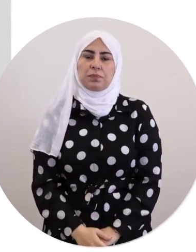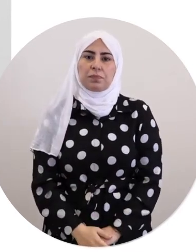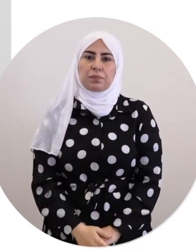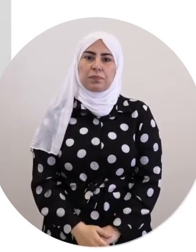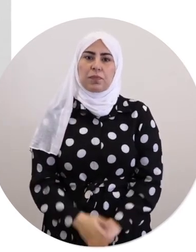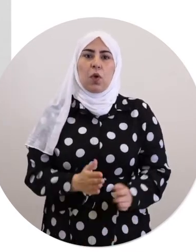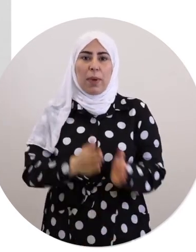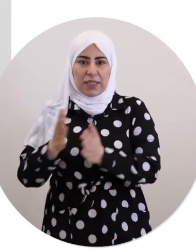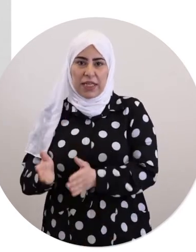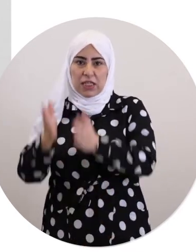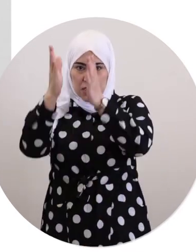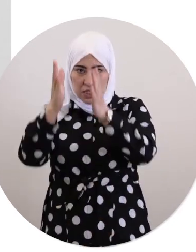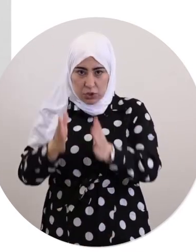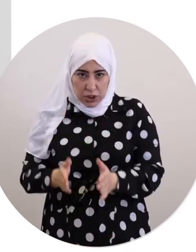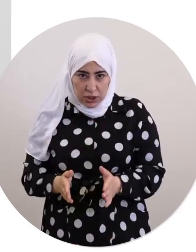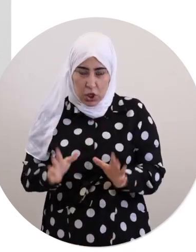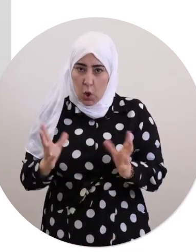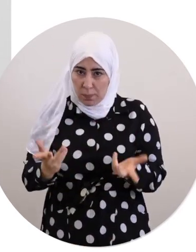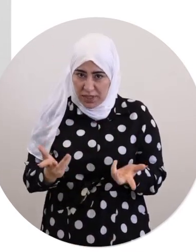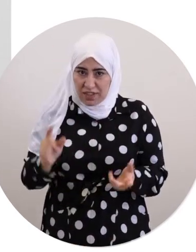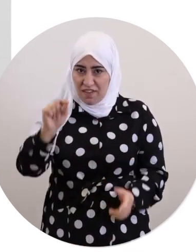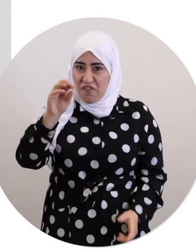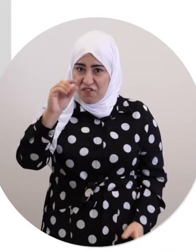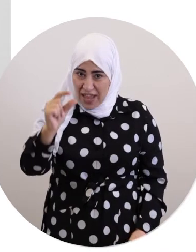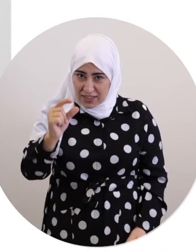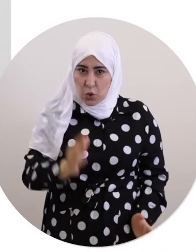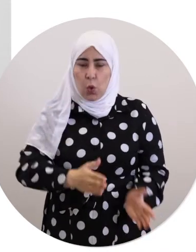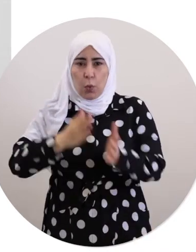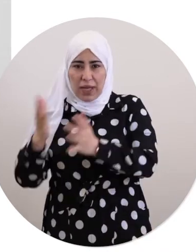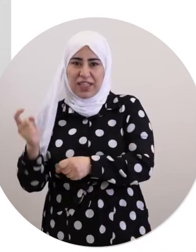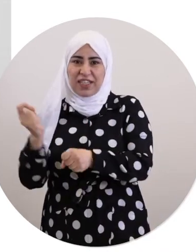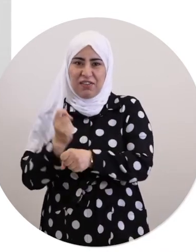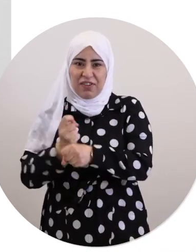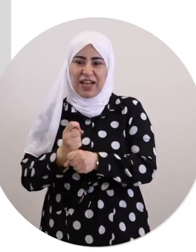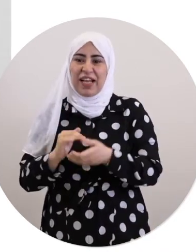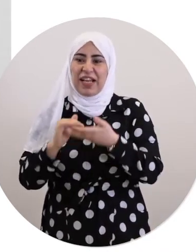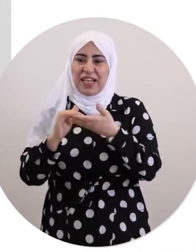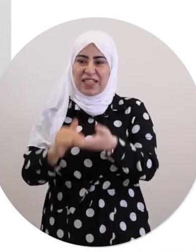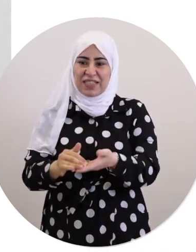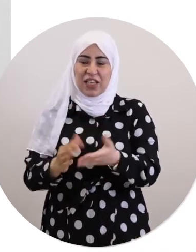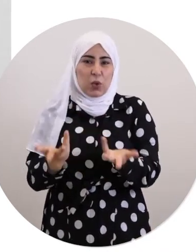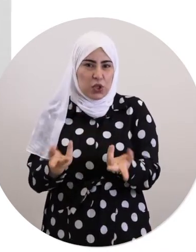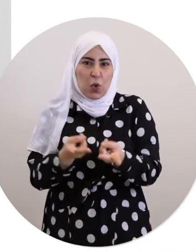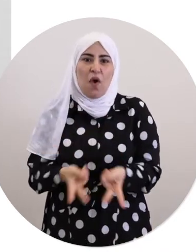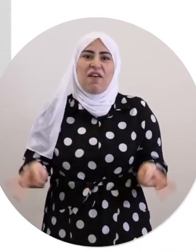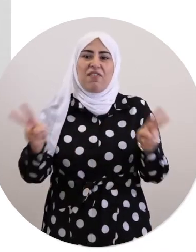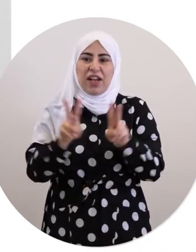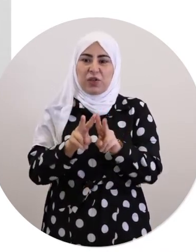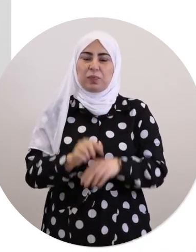sentence. Not only did Dehani value his fans, but he really enjoyed meeting them. And